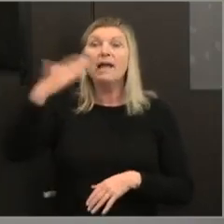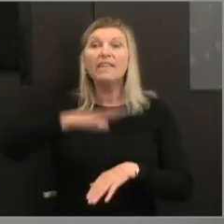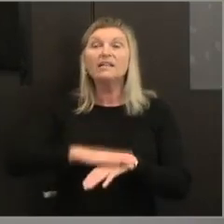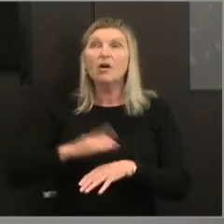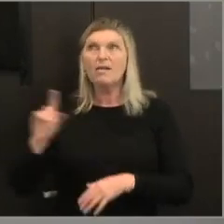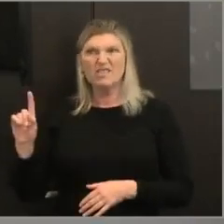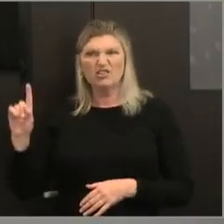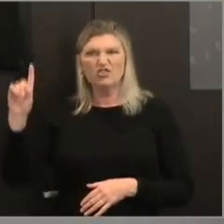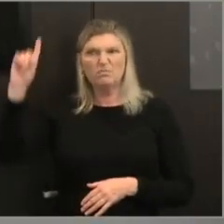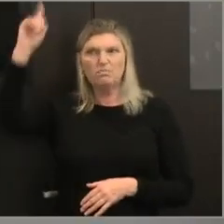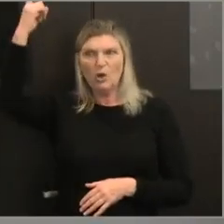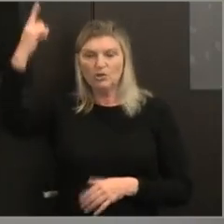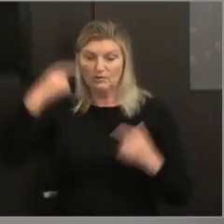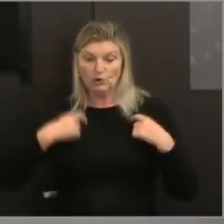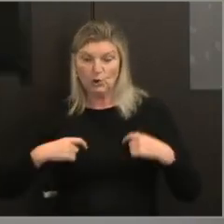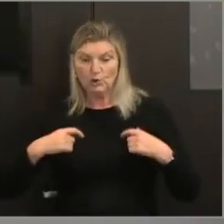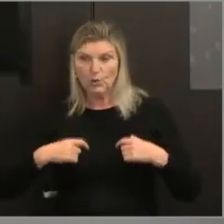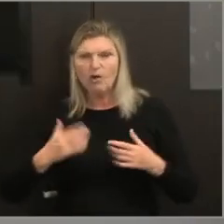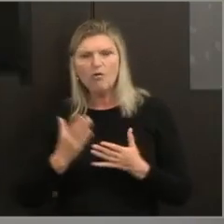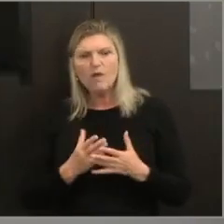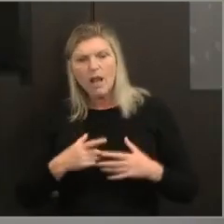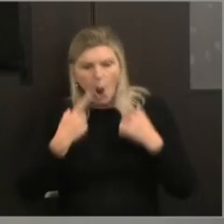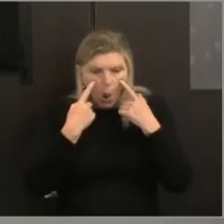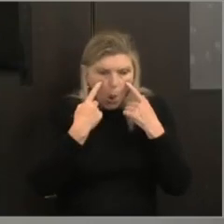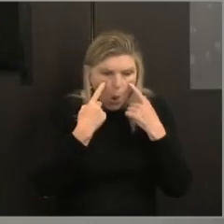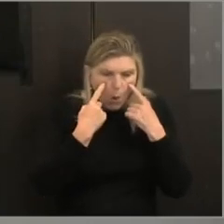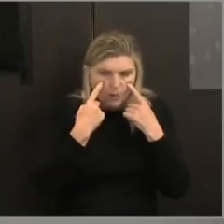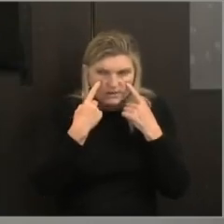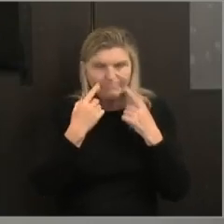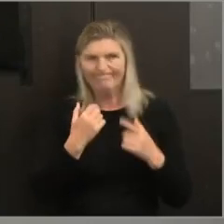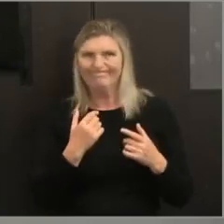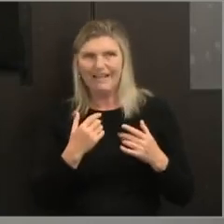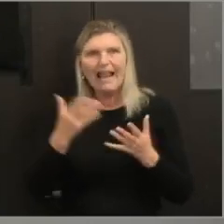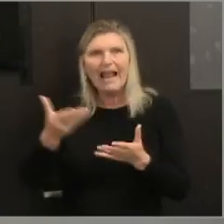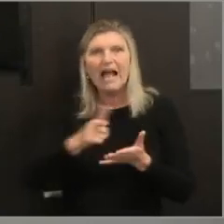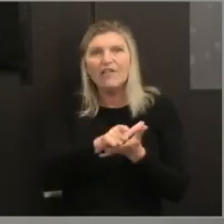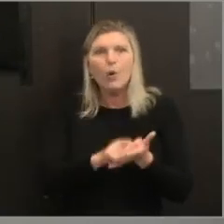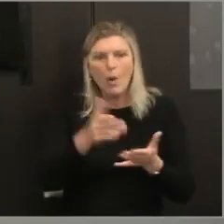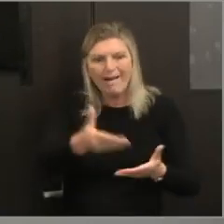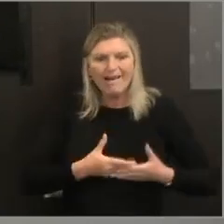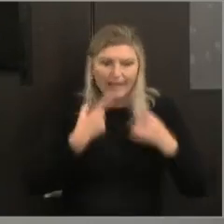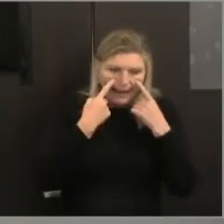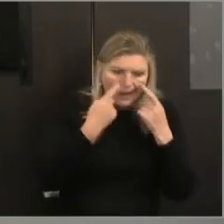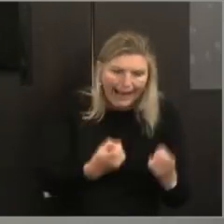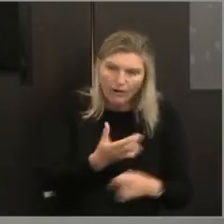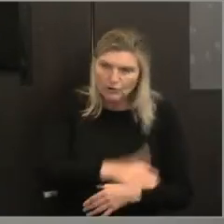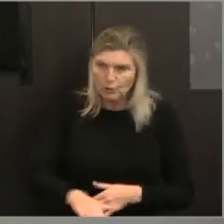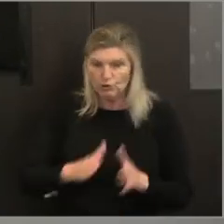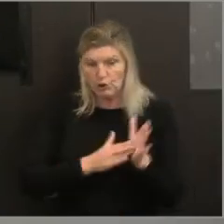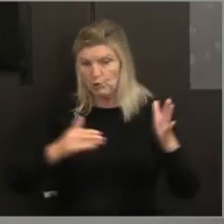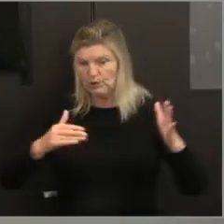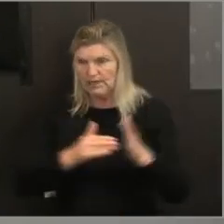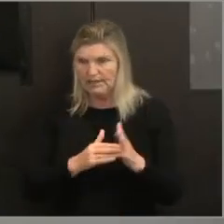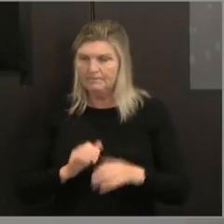Social Welfare was the guardian of children in care in New Zealand. The resource group